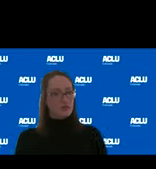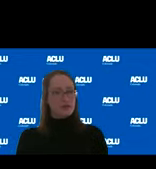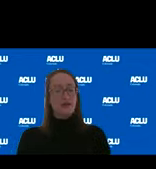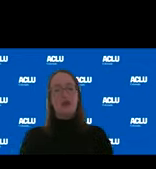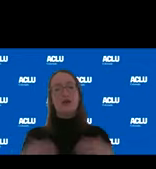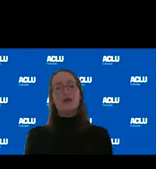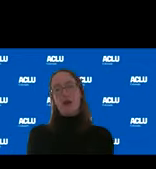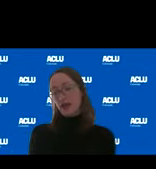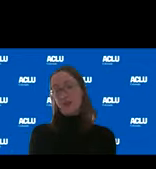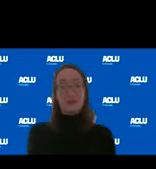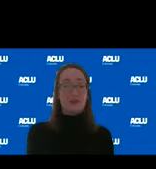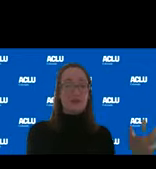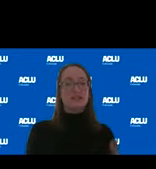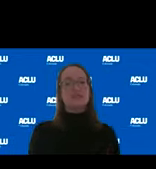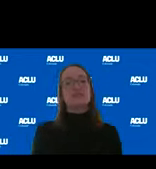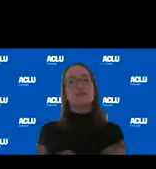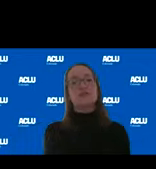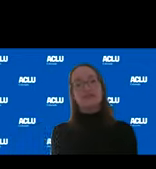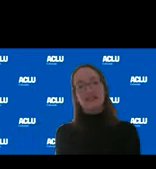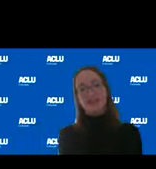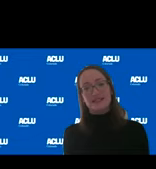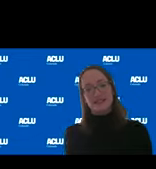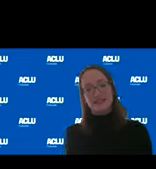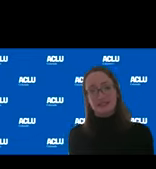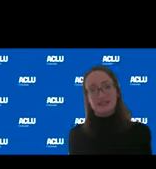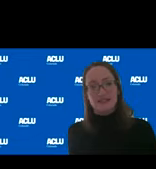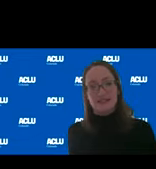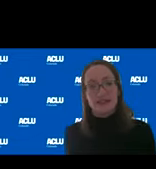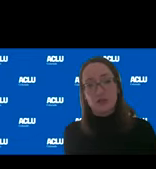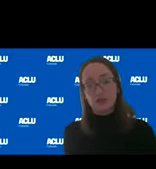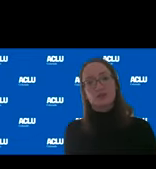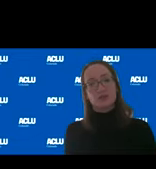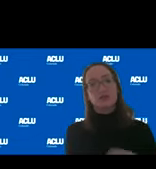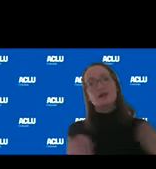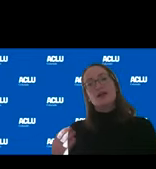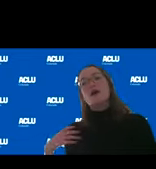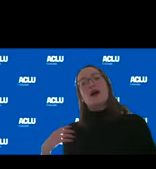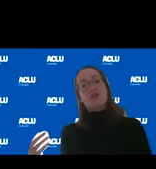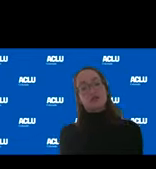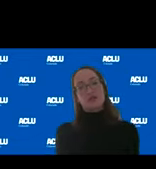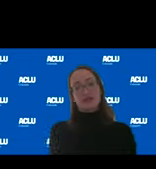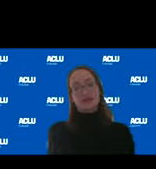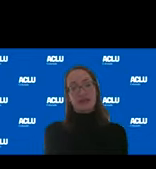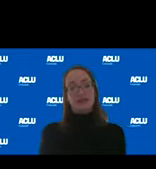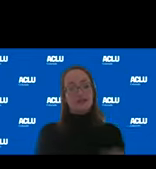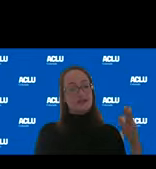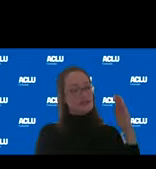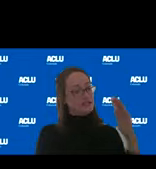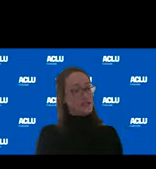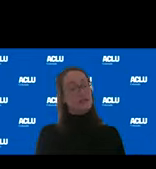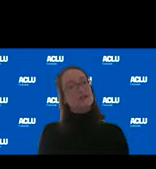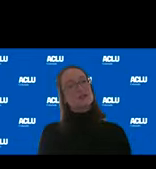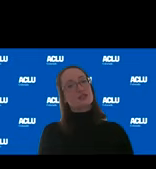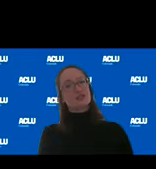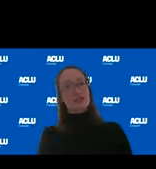equally. Okay, we're done, presentation closed. Easy, clear, concise, agreeable. Of course, we know that's not the case. Since the day